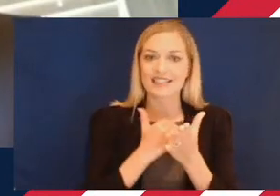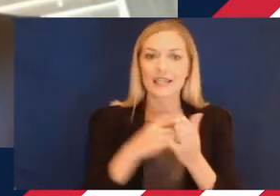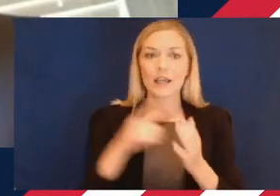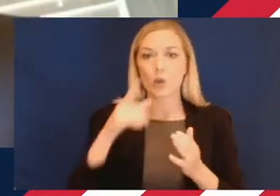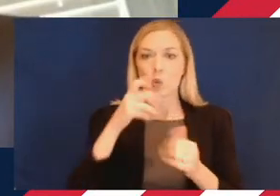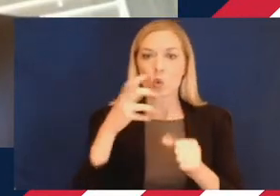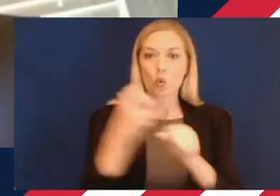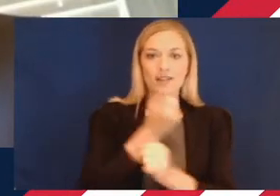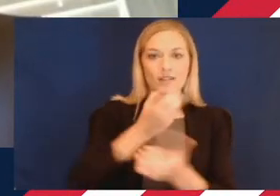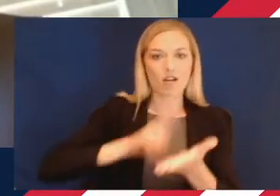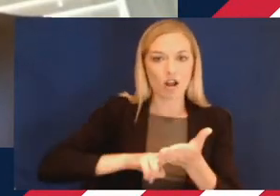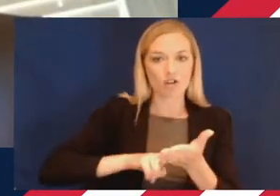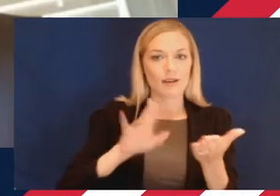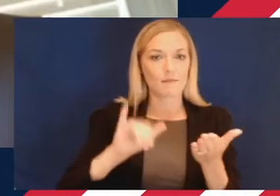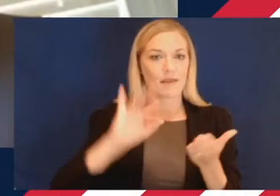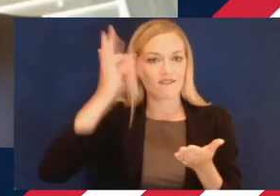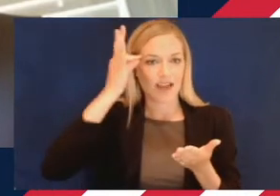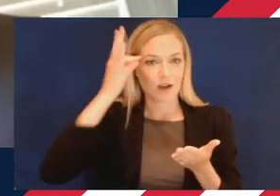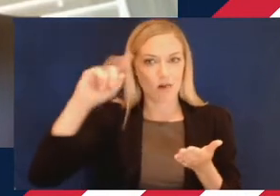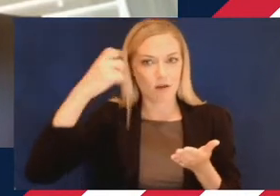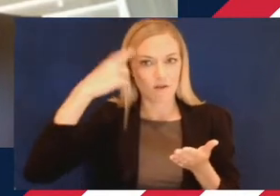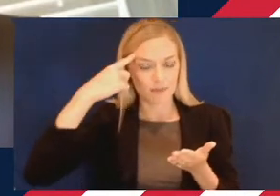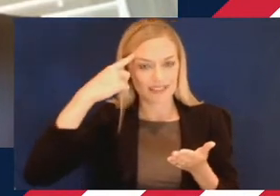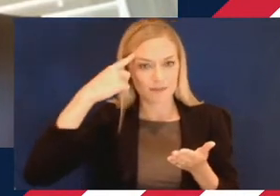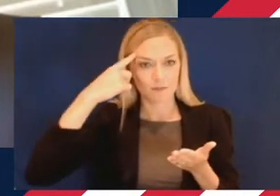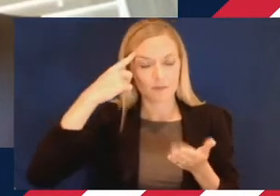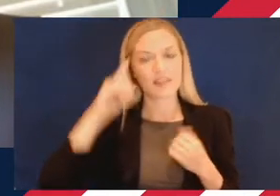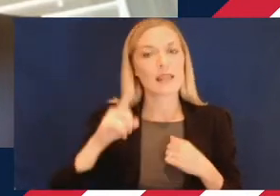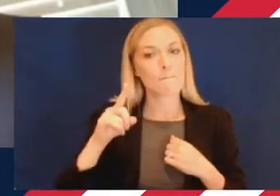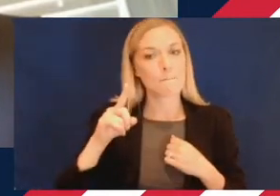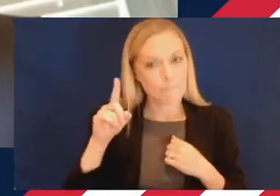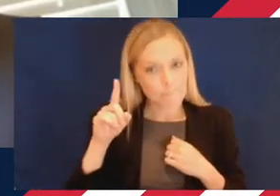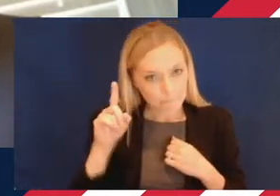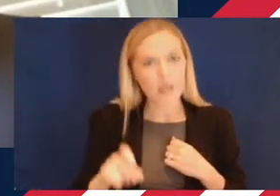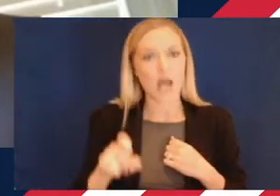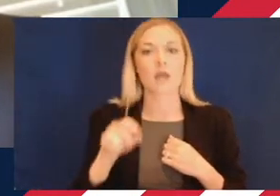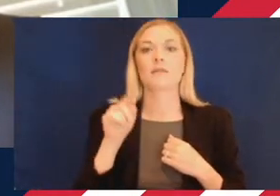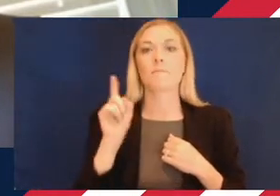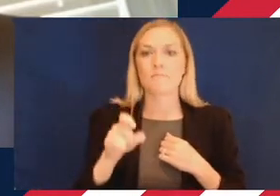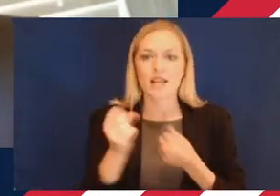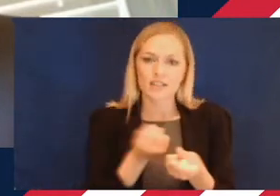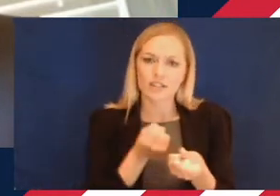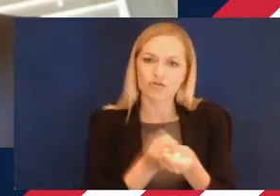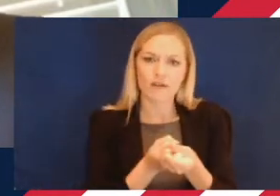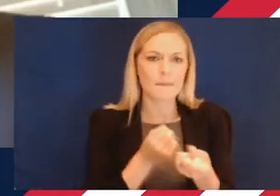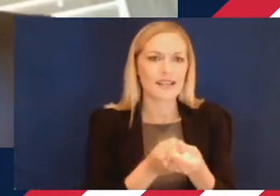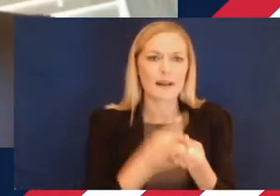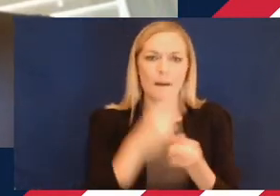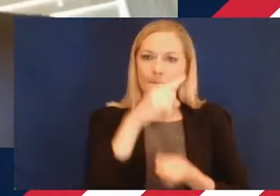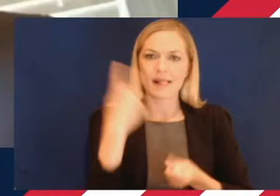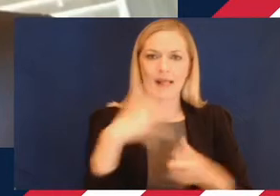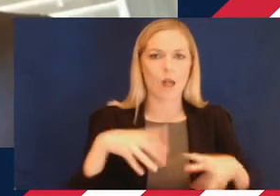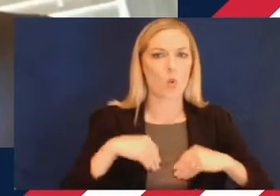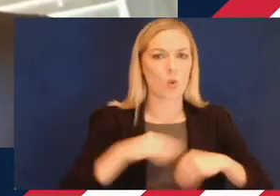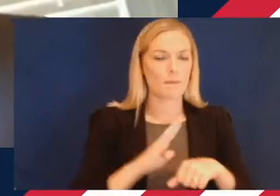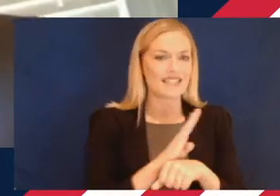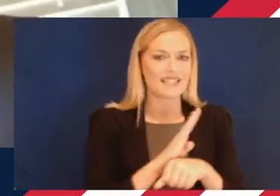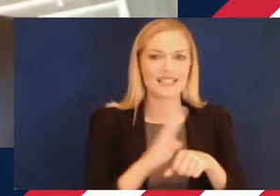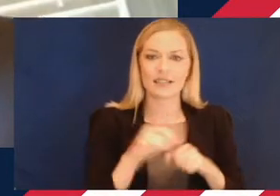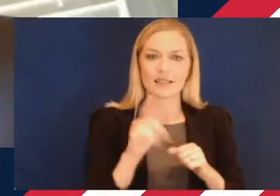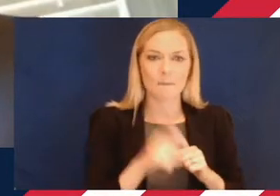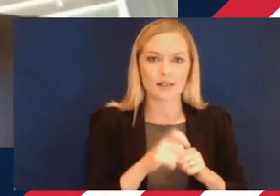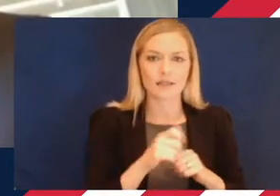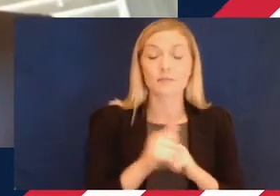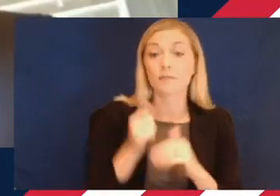federal government. They must champion procurement opportunities for Black-owned businesses. Under the Obama